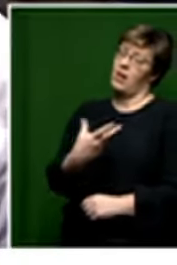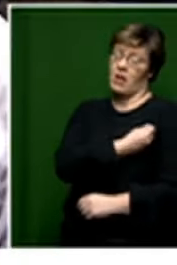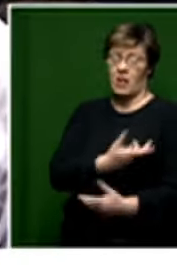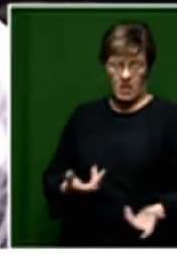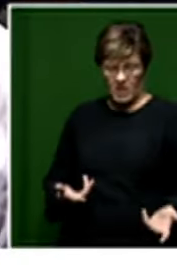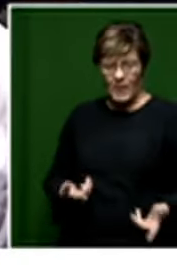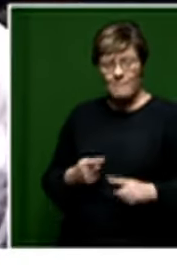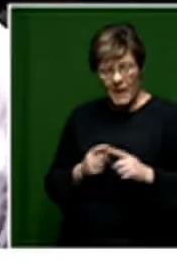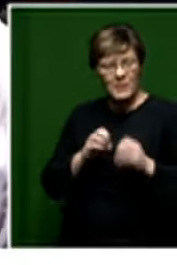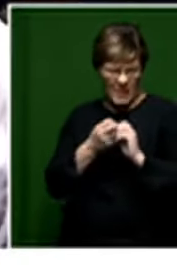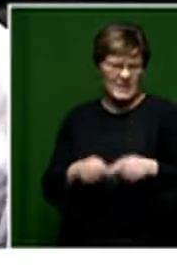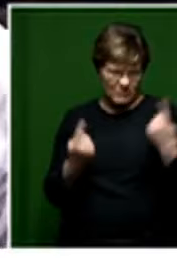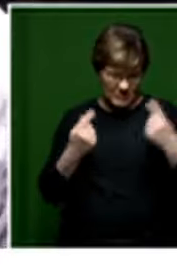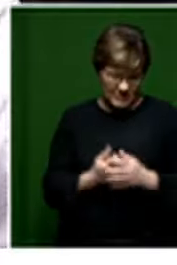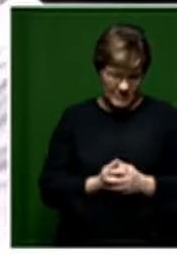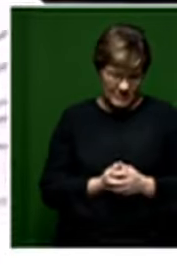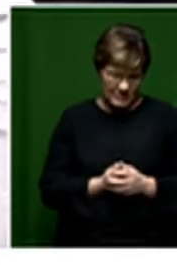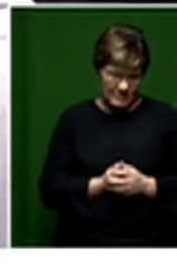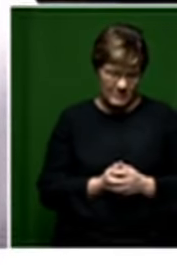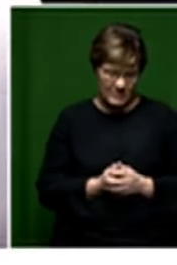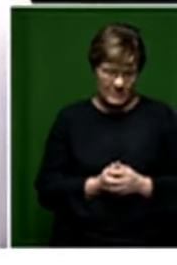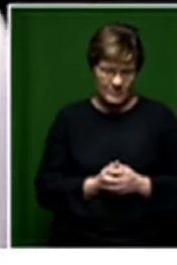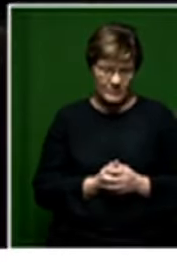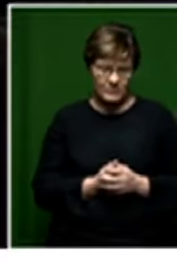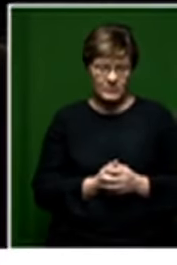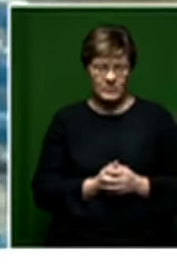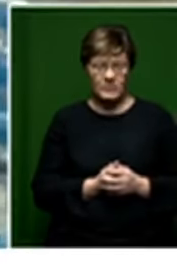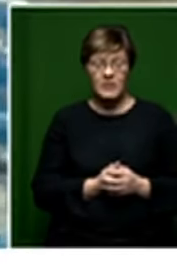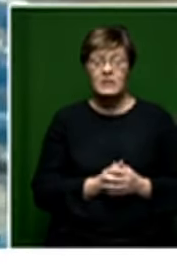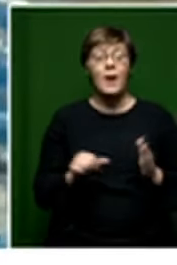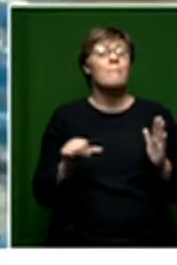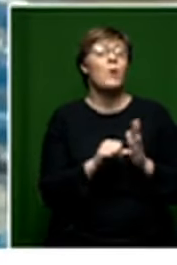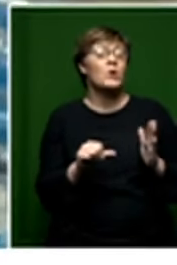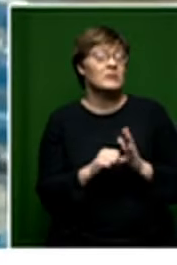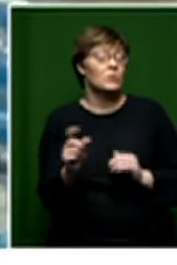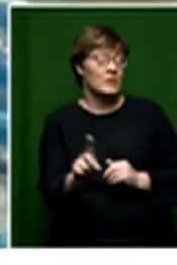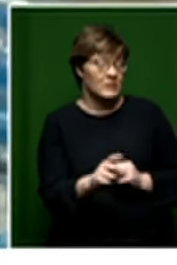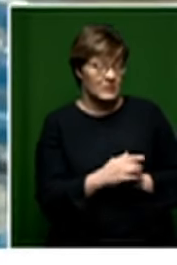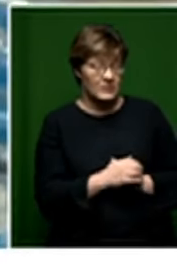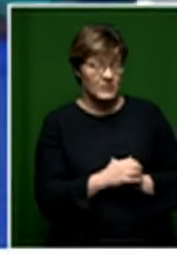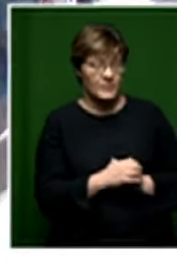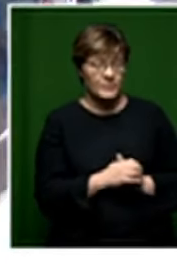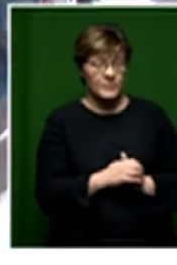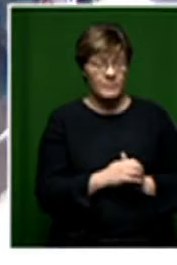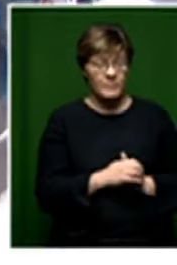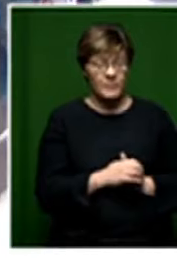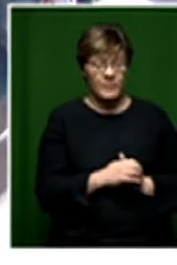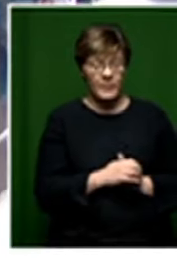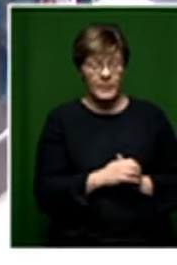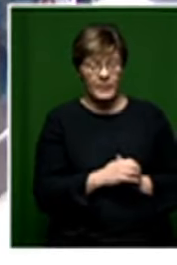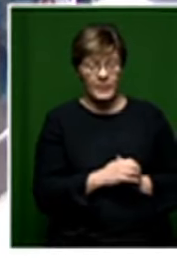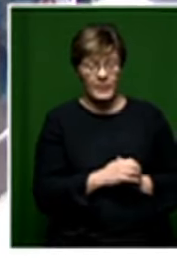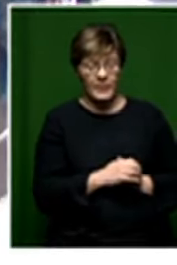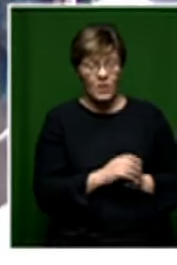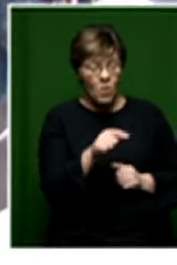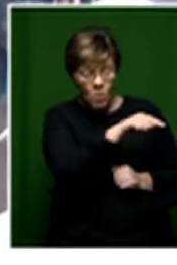make some difference, but not to the scale one might envisage. I think what really matters perhaps more is seeing others within one